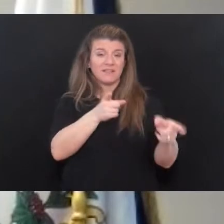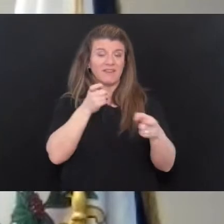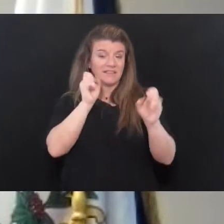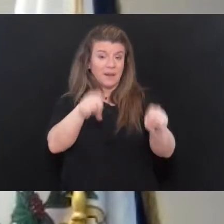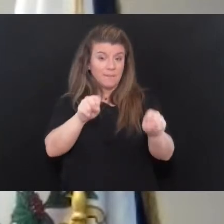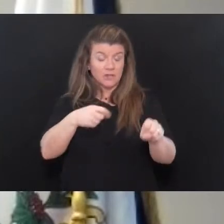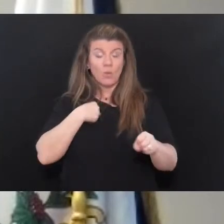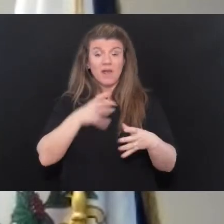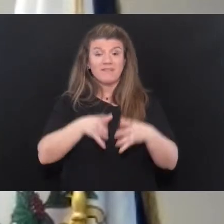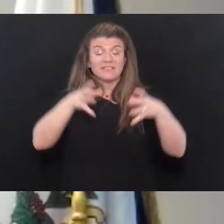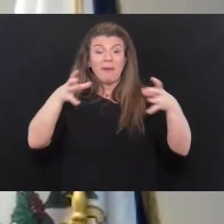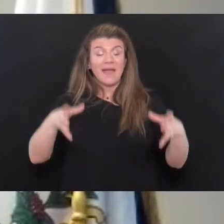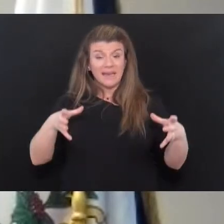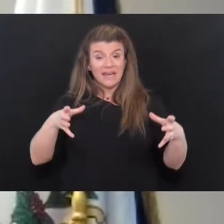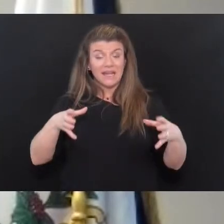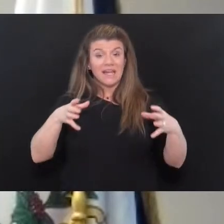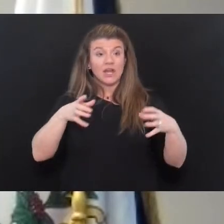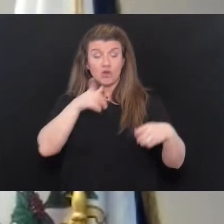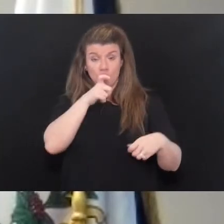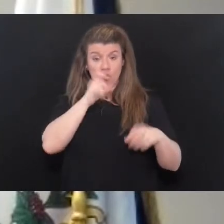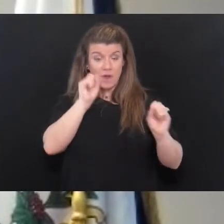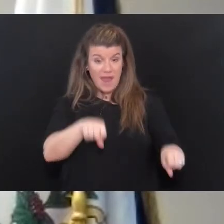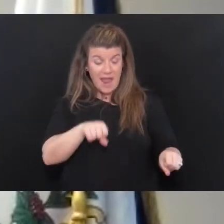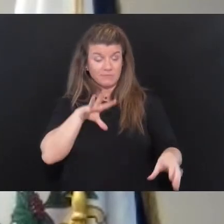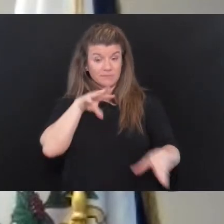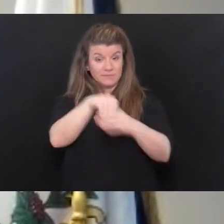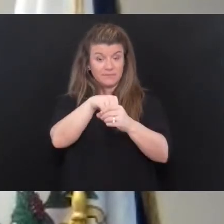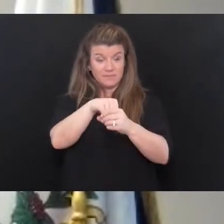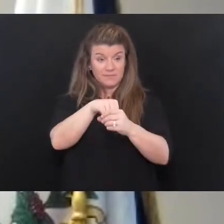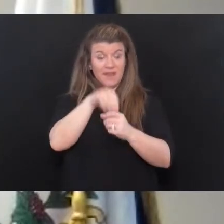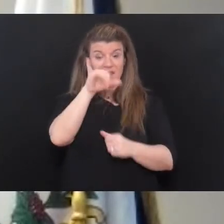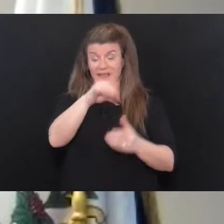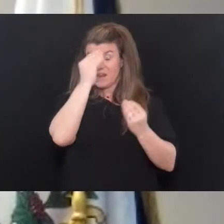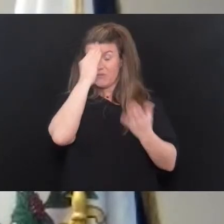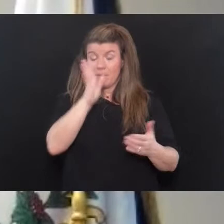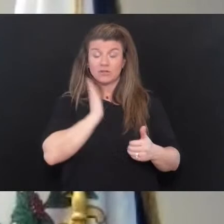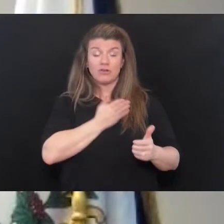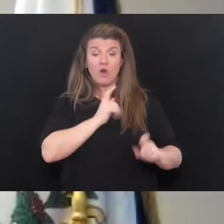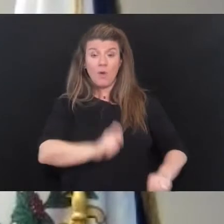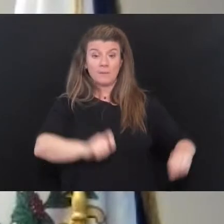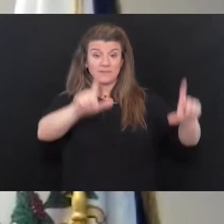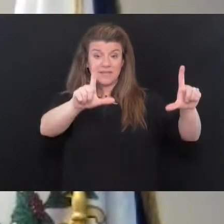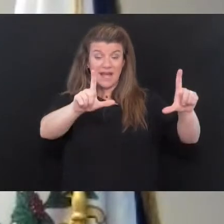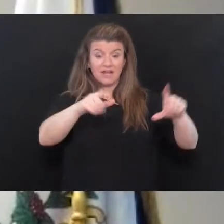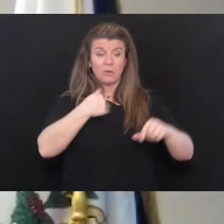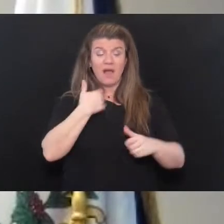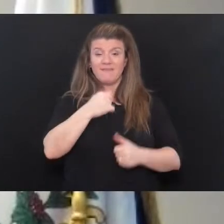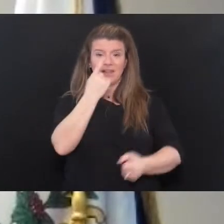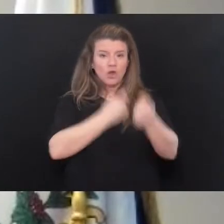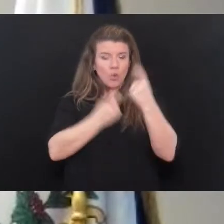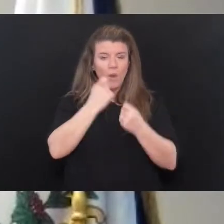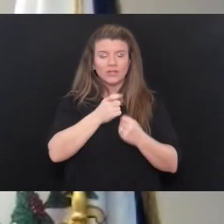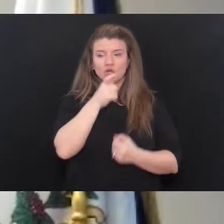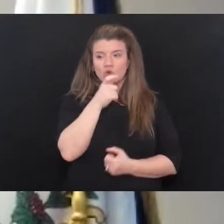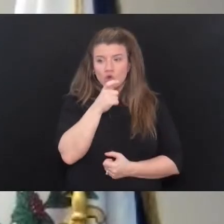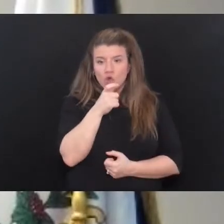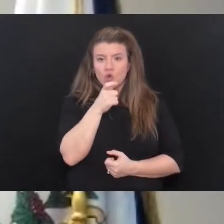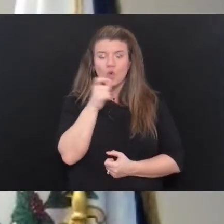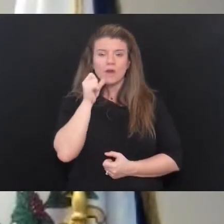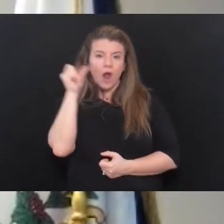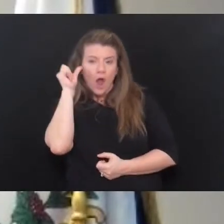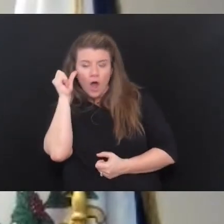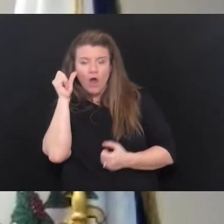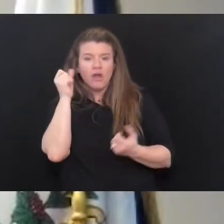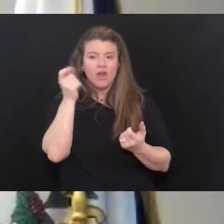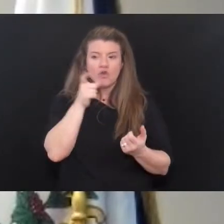We've expanded the individuals who are eligible. That information is on the website. We've had a lot of questions regarding who is eligible. That information